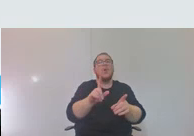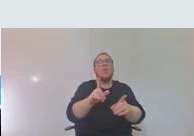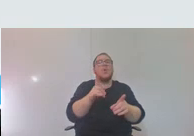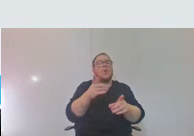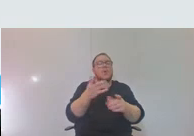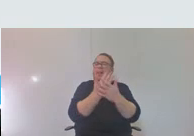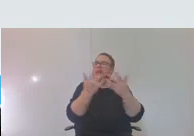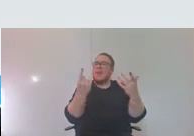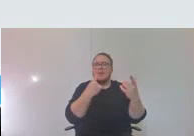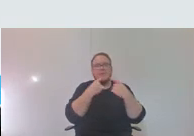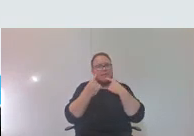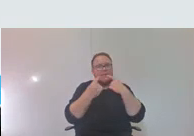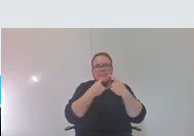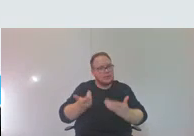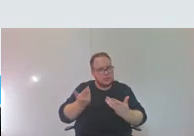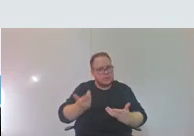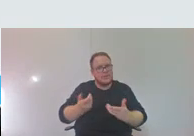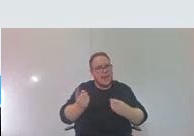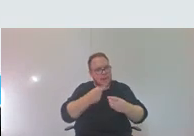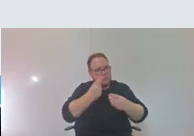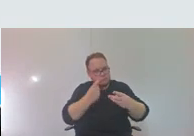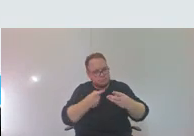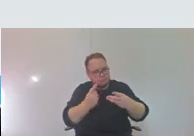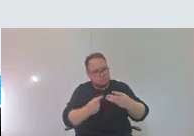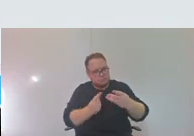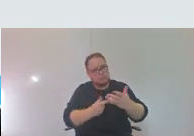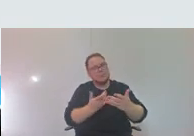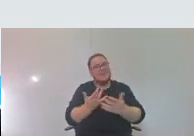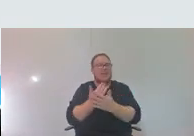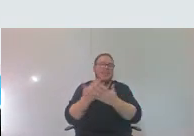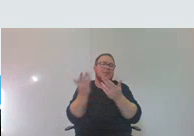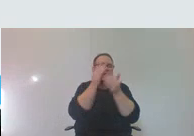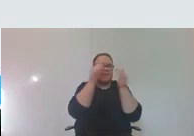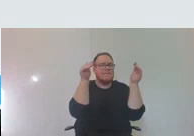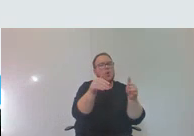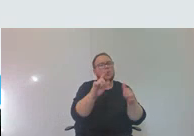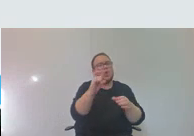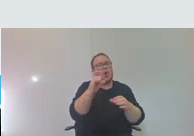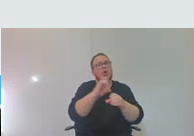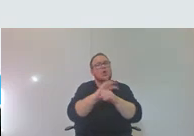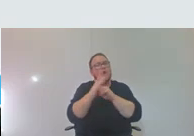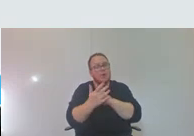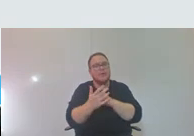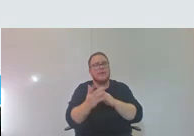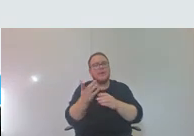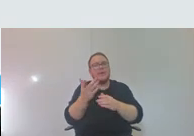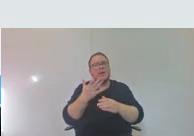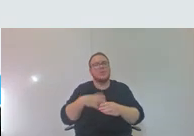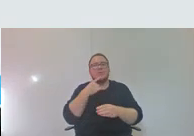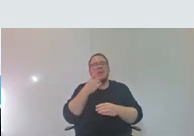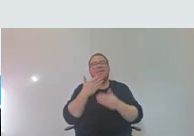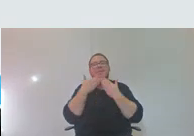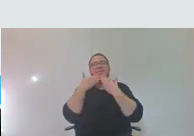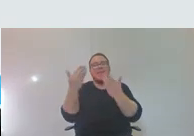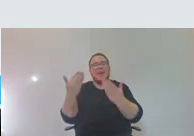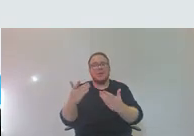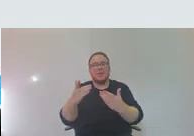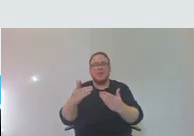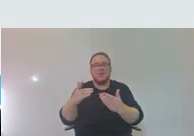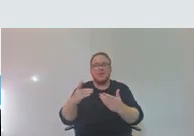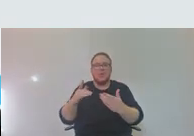of the focus from last year was very much on COVID. And just another huge thank you to all of our team, for everyone